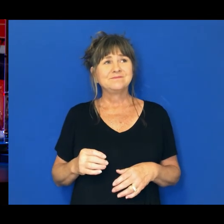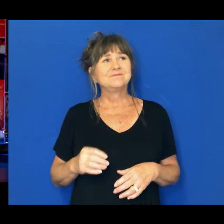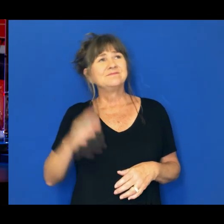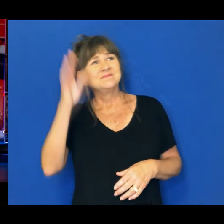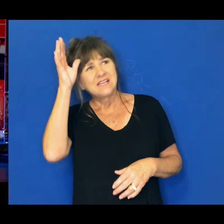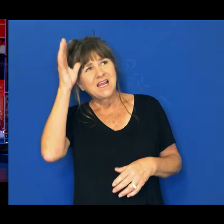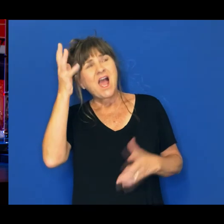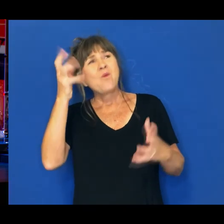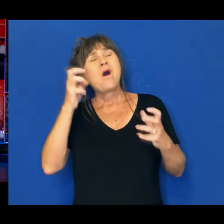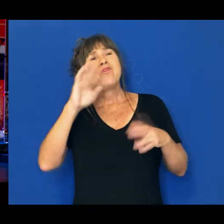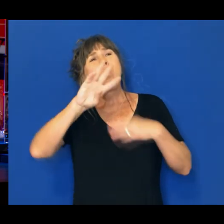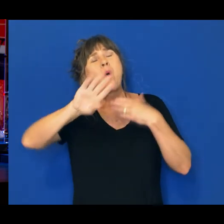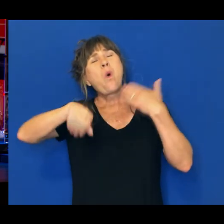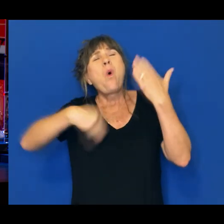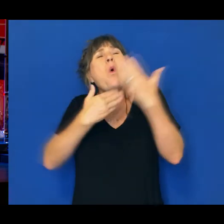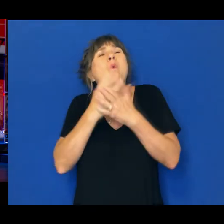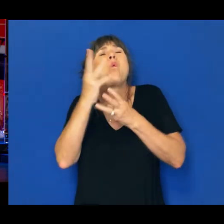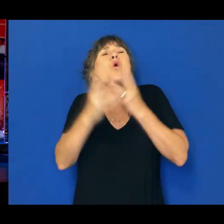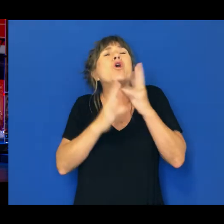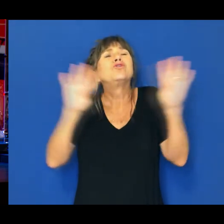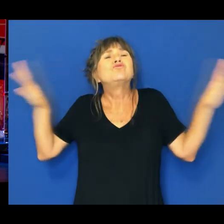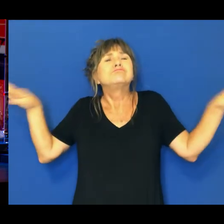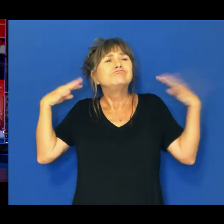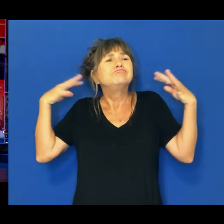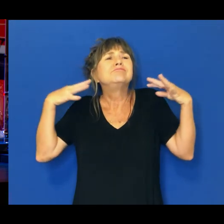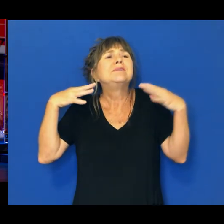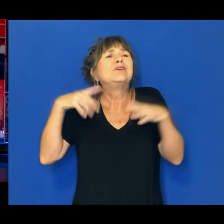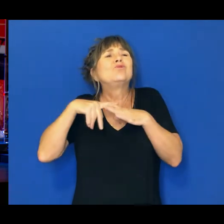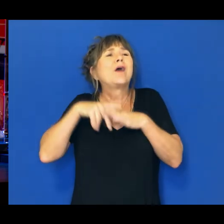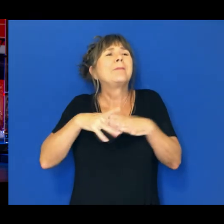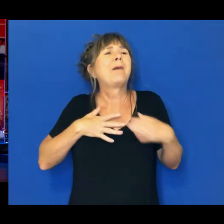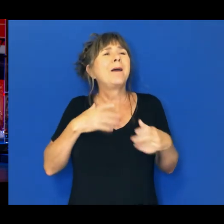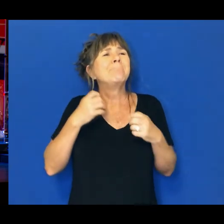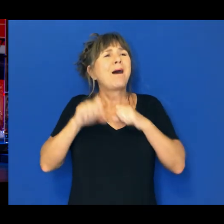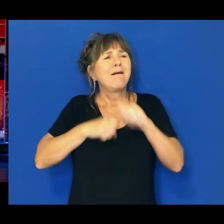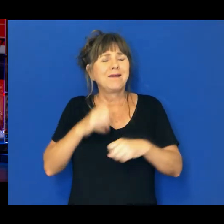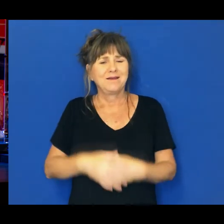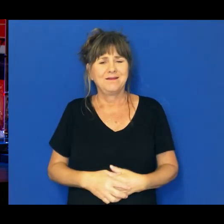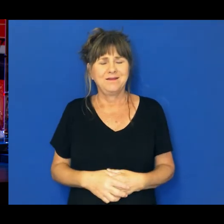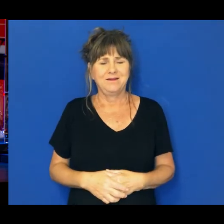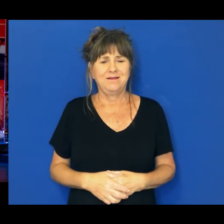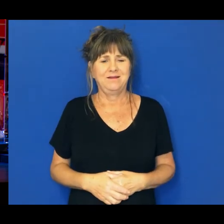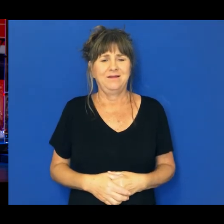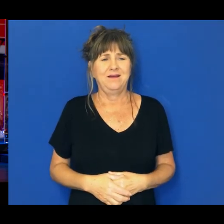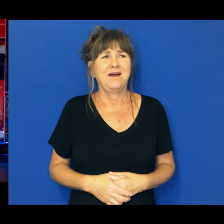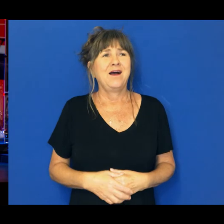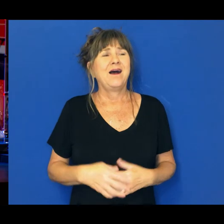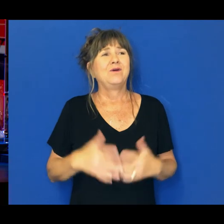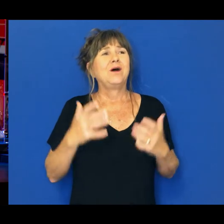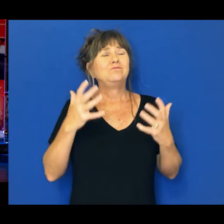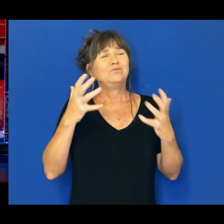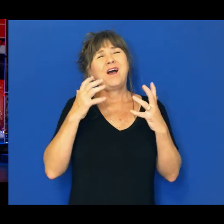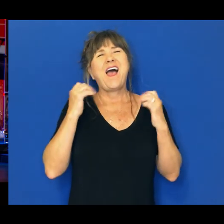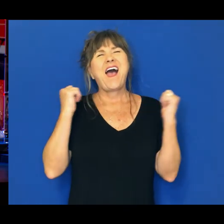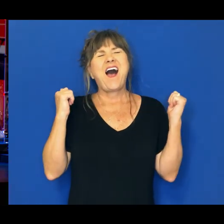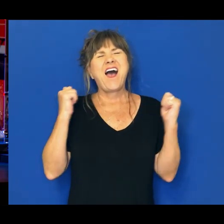see me ride my bike without training wheels. I wish the whole world could know what's going on in my life.